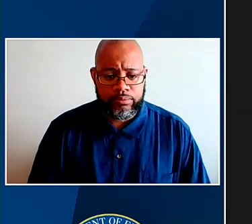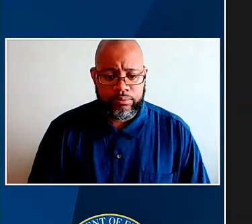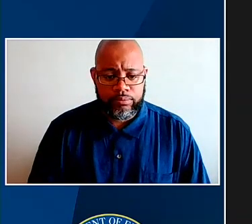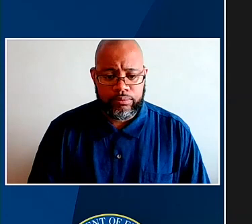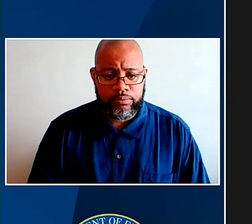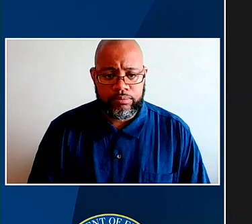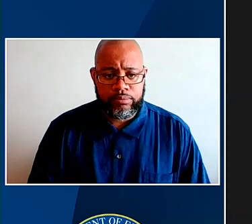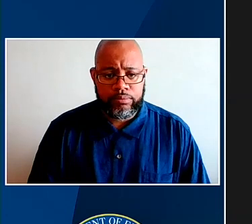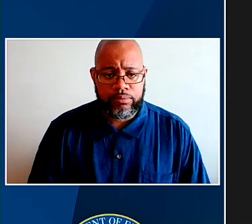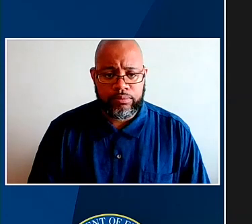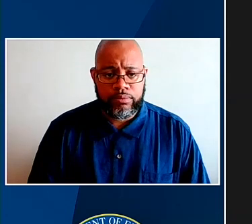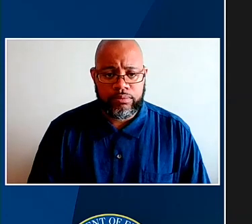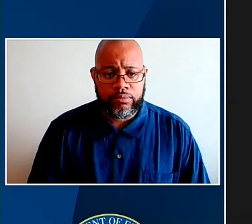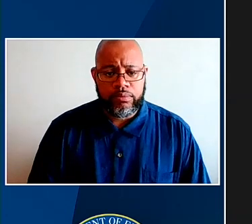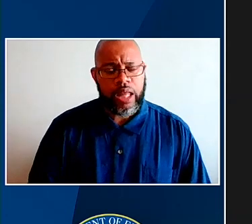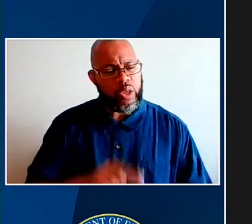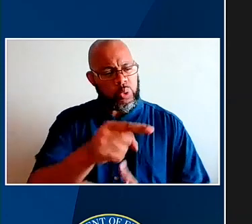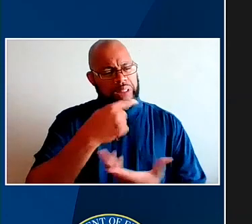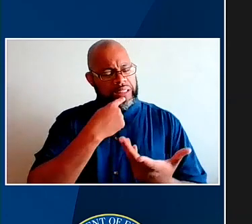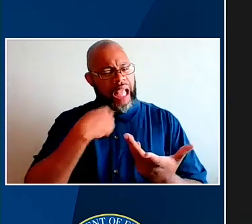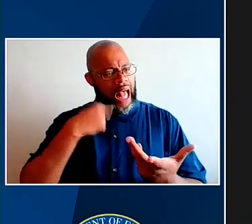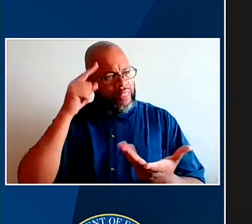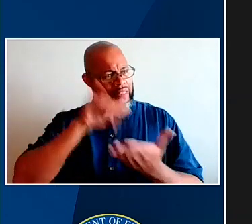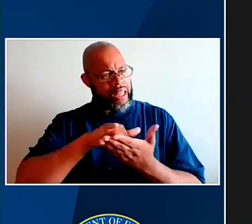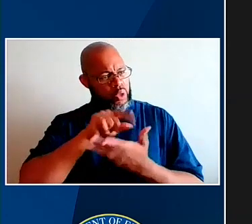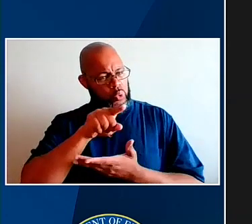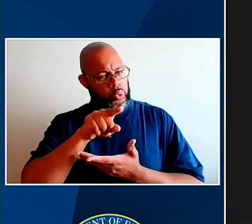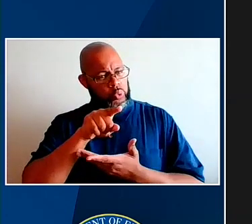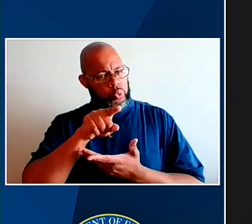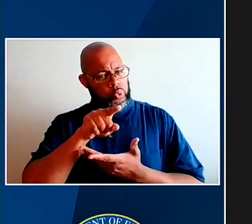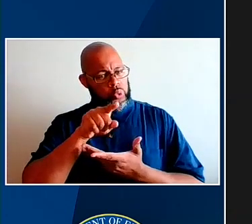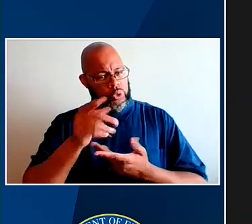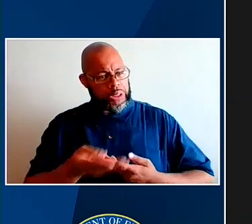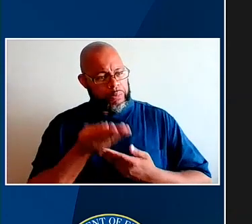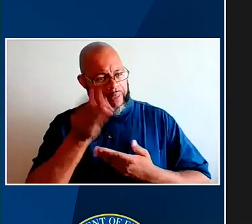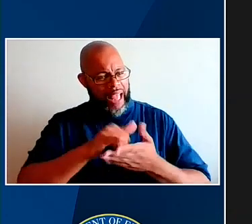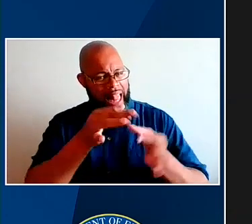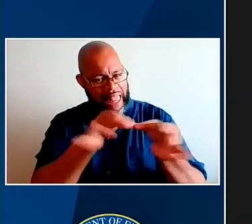Yeah, Barmak, was it you that said, I believe it was you that submitted this language.